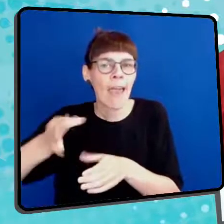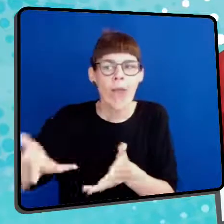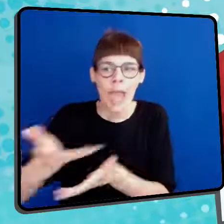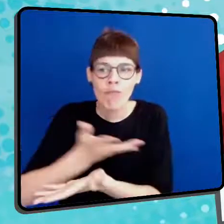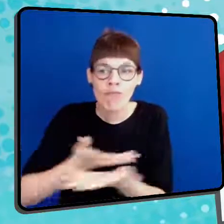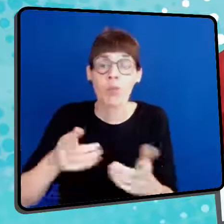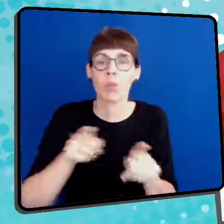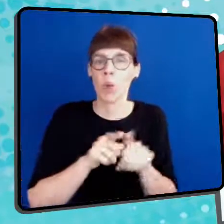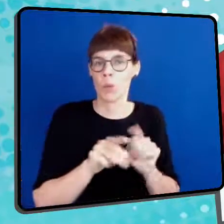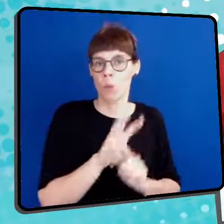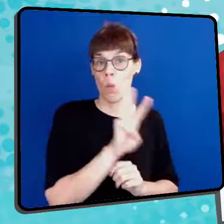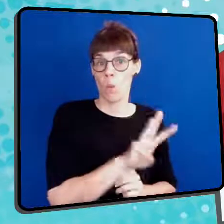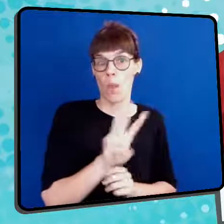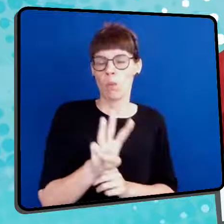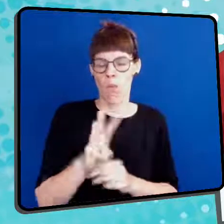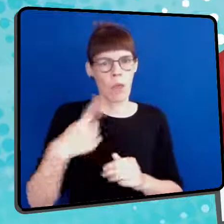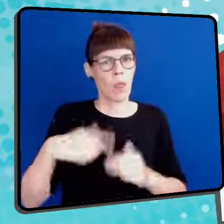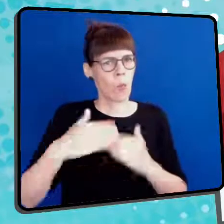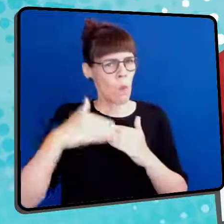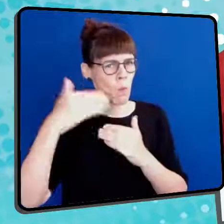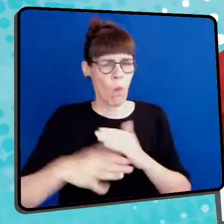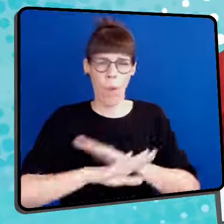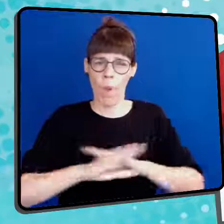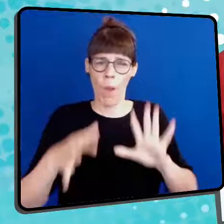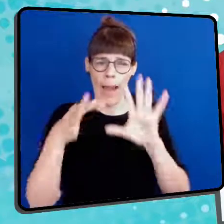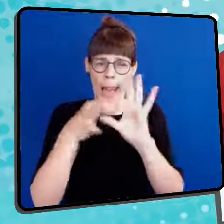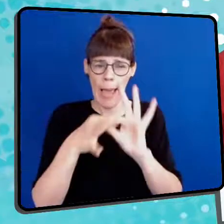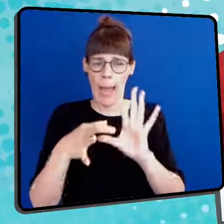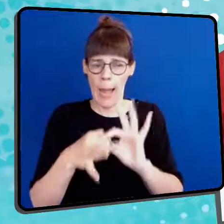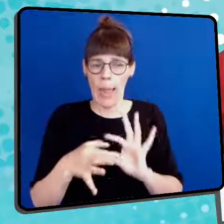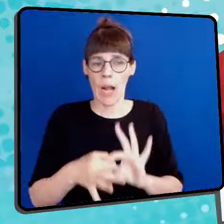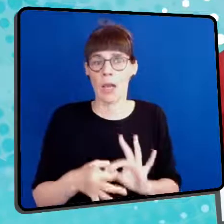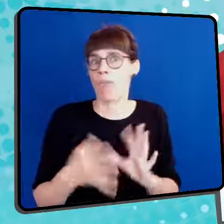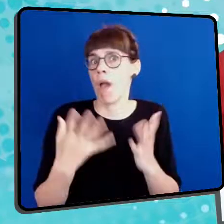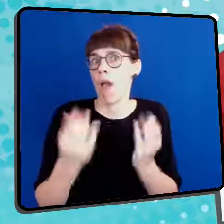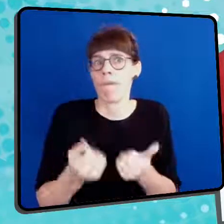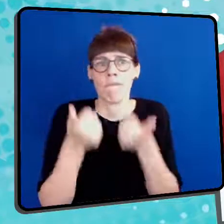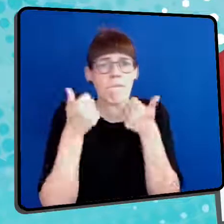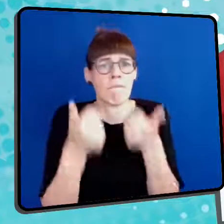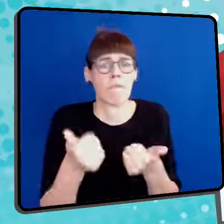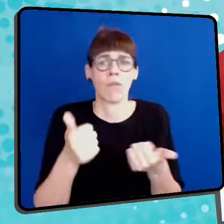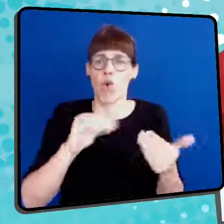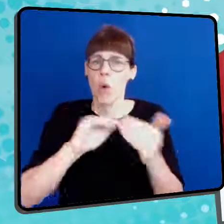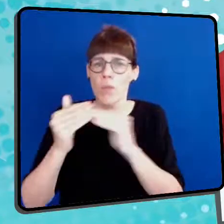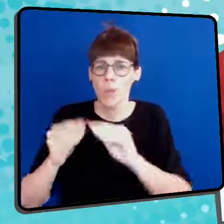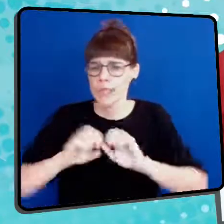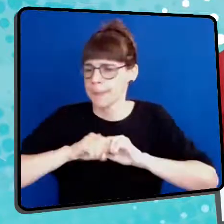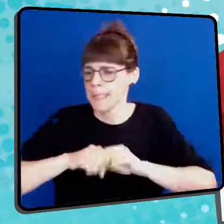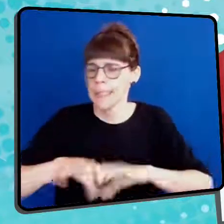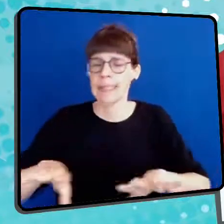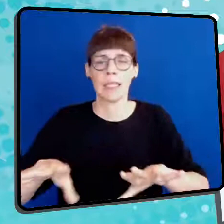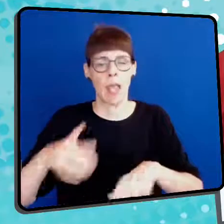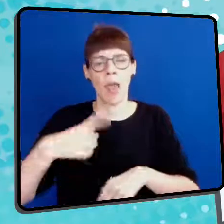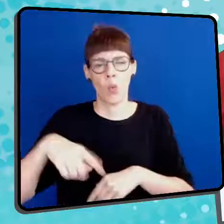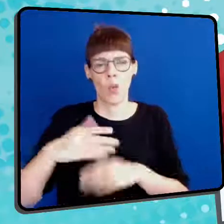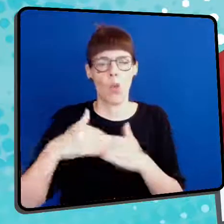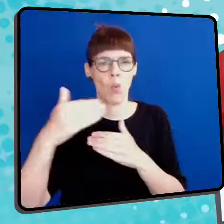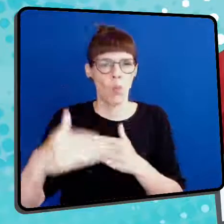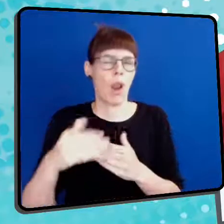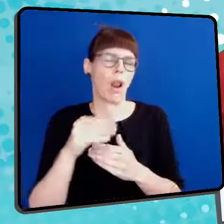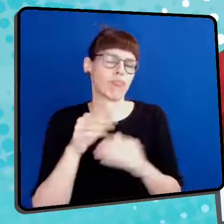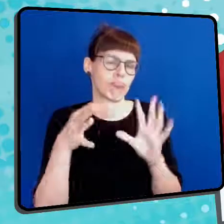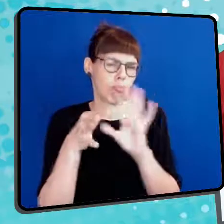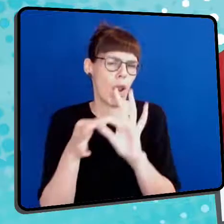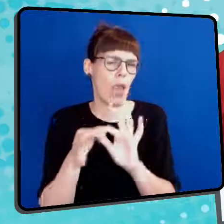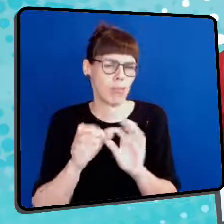we'll make sure that we do that because there's so many great things that you share online with the community. Let's first though talk a